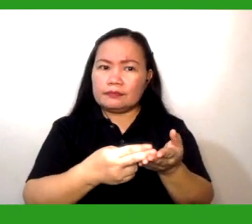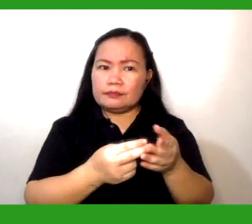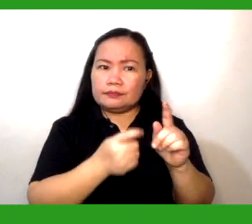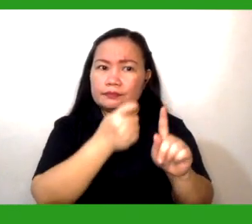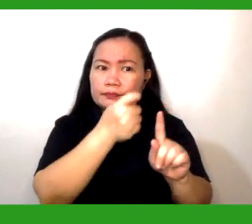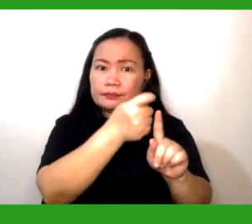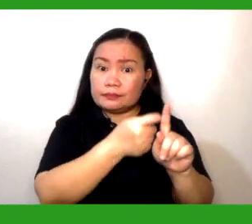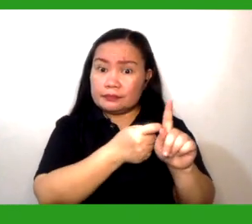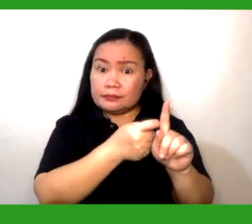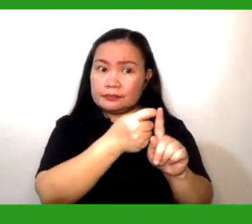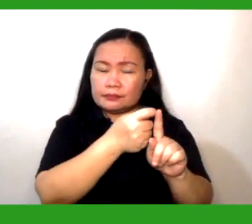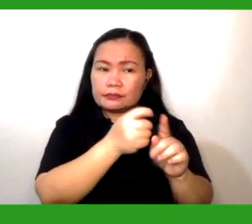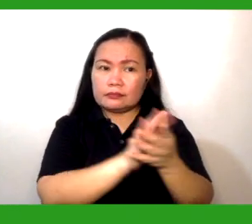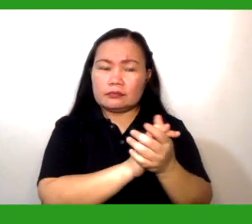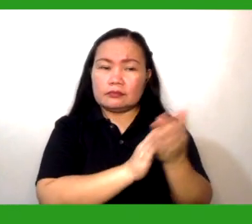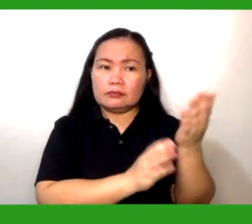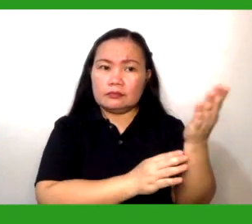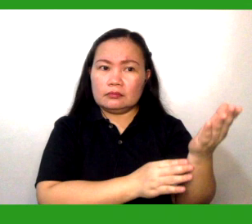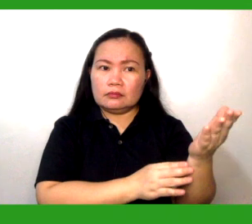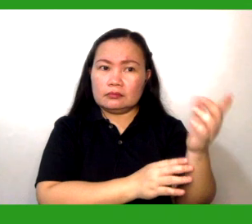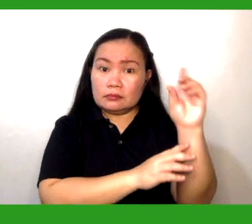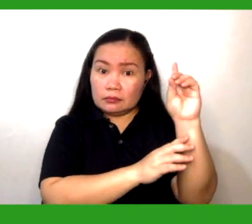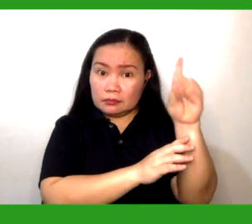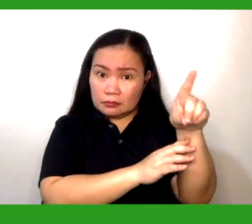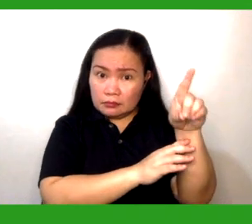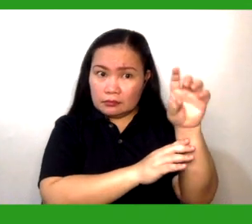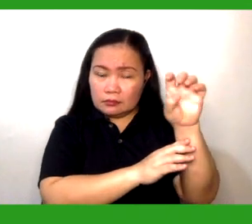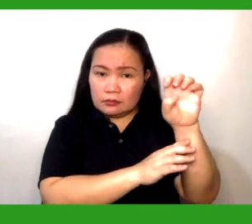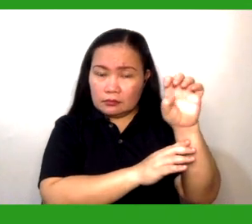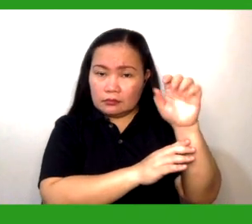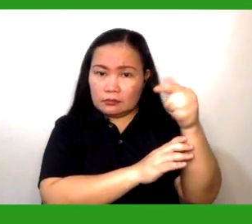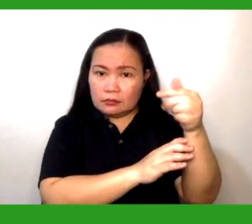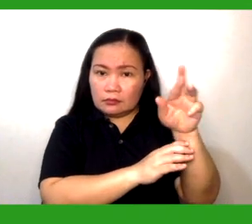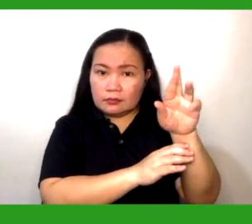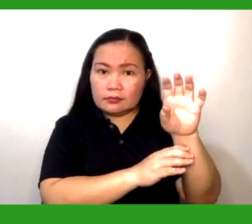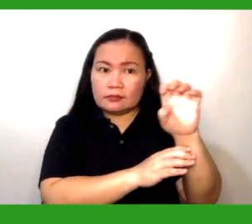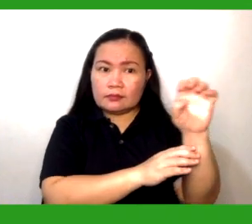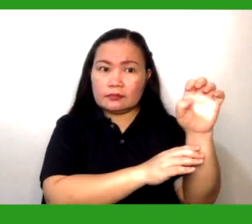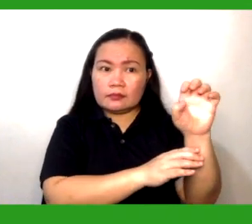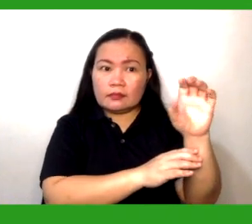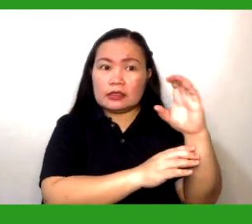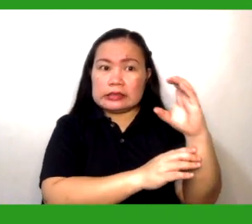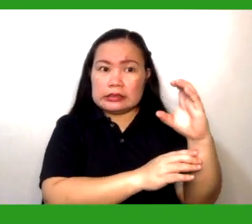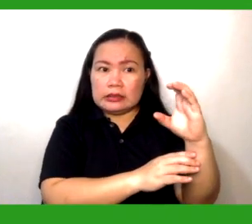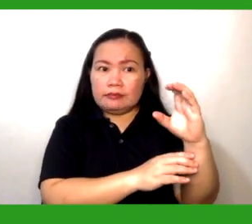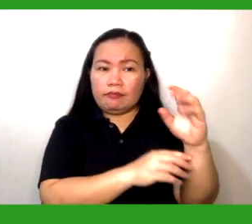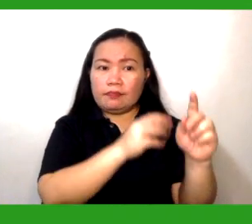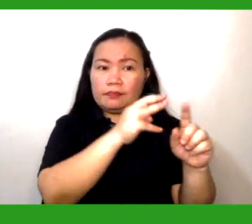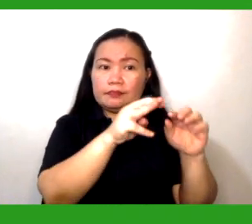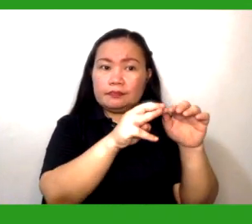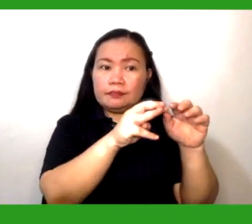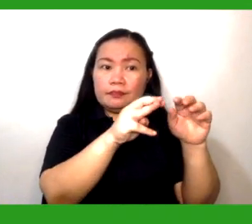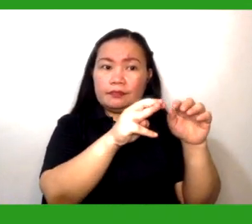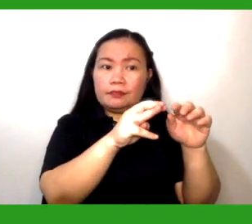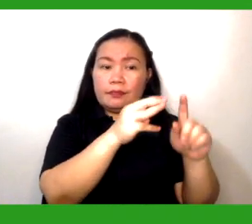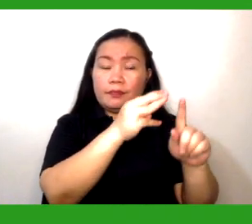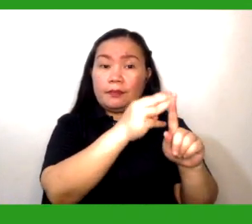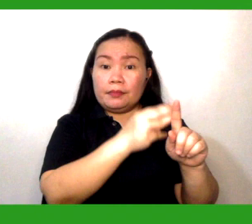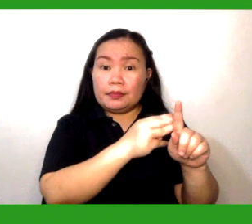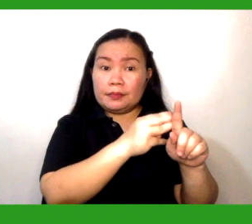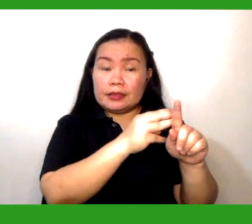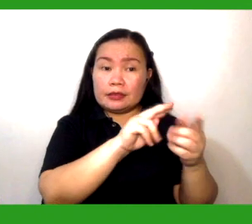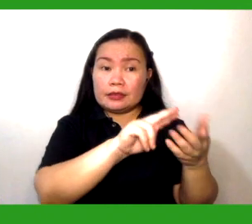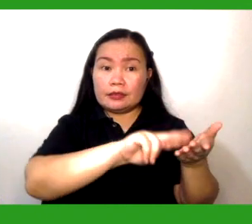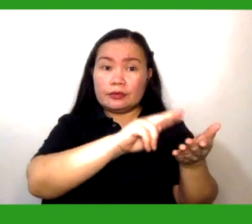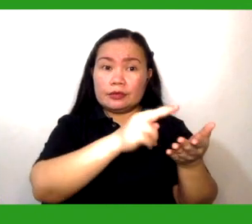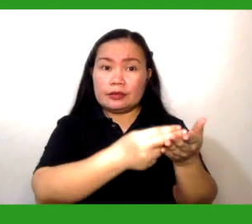So, we have the degree Celsius, which is the unit in the metric system, and the degree Fahrenheit, which